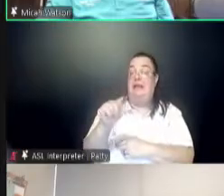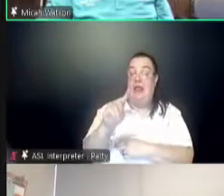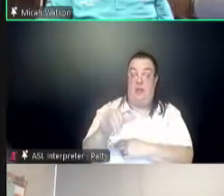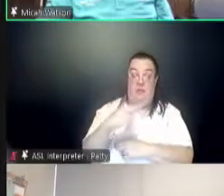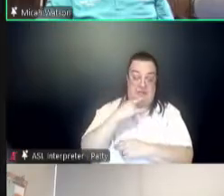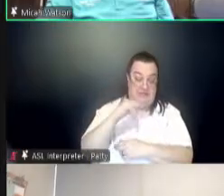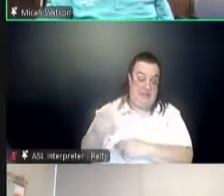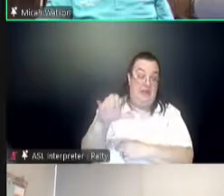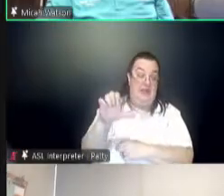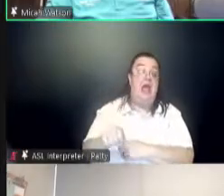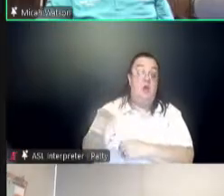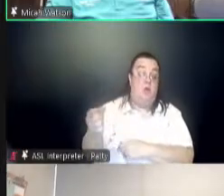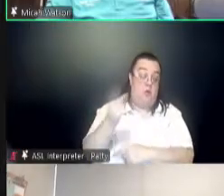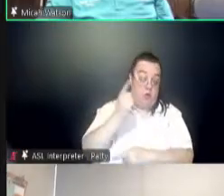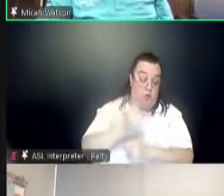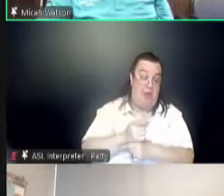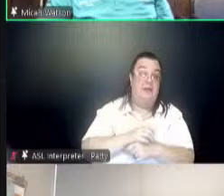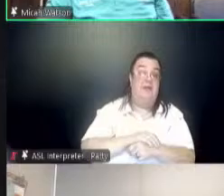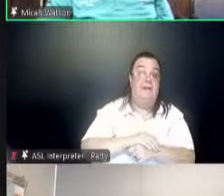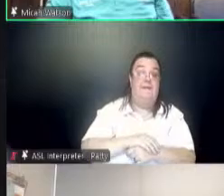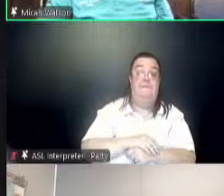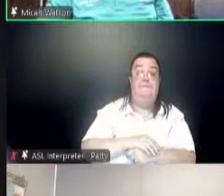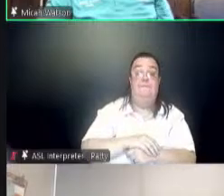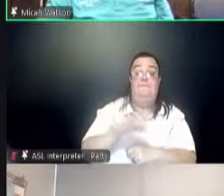Great. Okay.